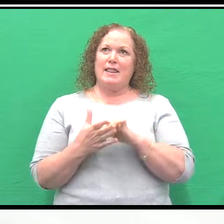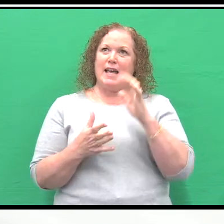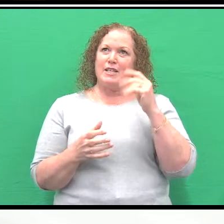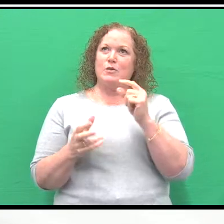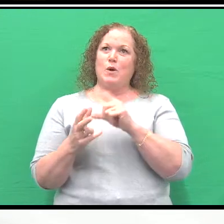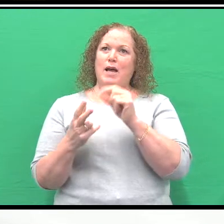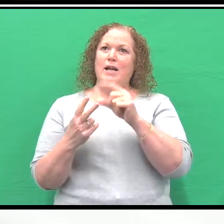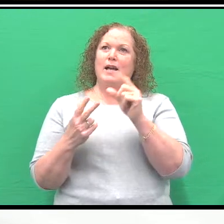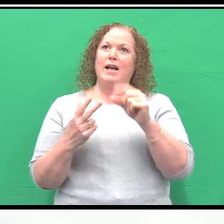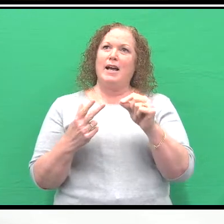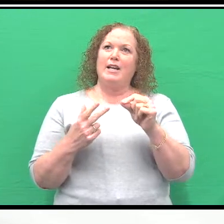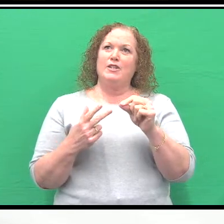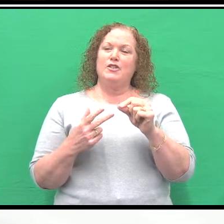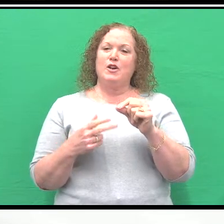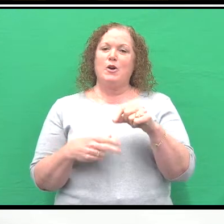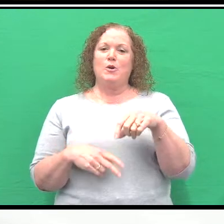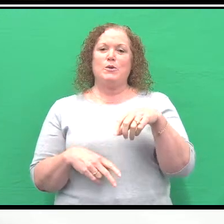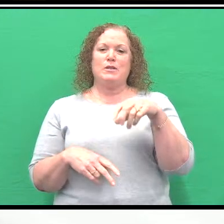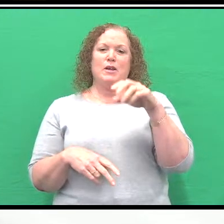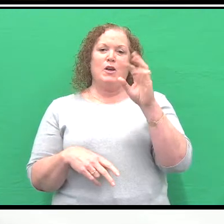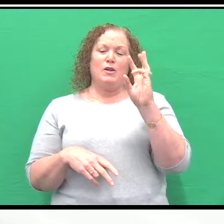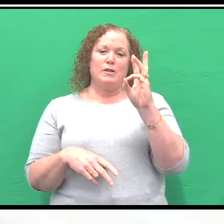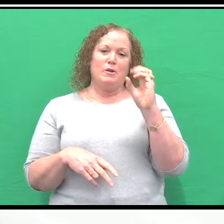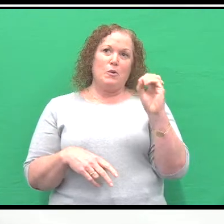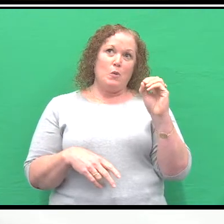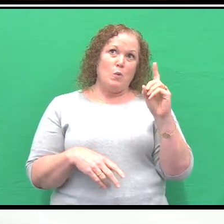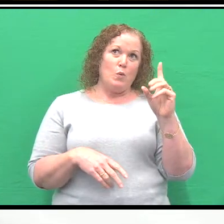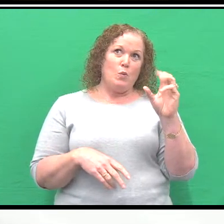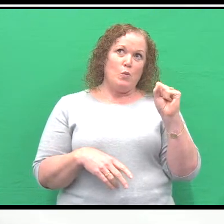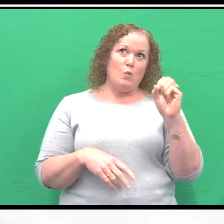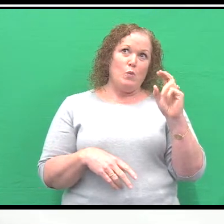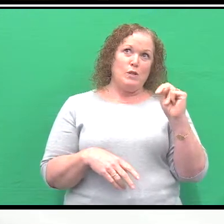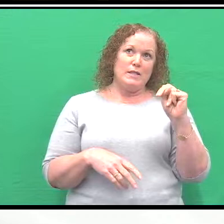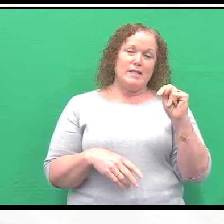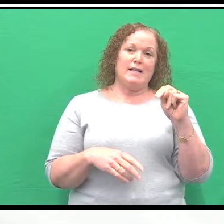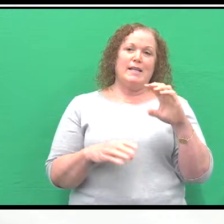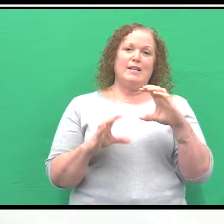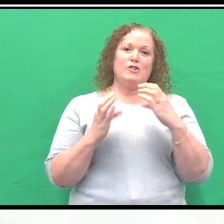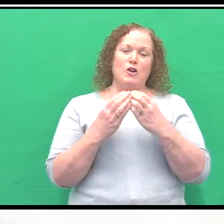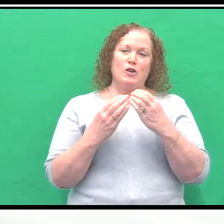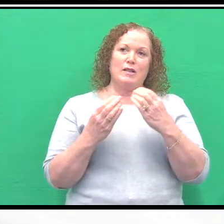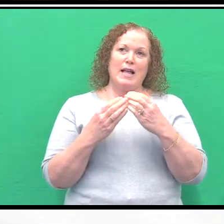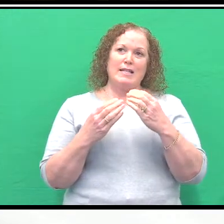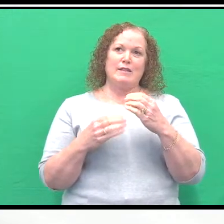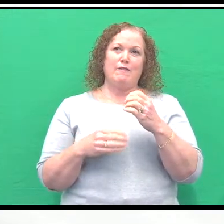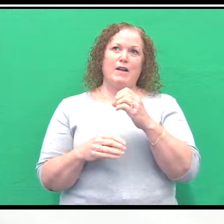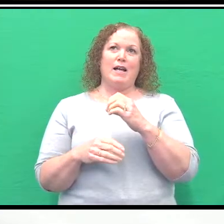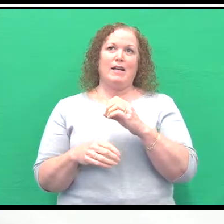Ray Woodson as our classified employee of the month.